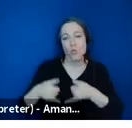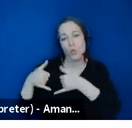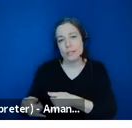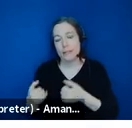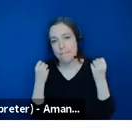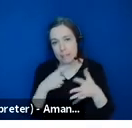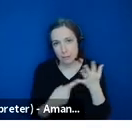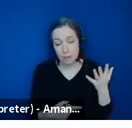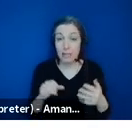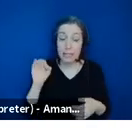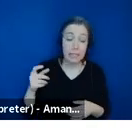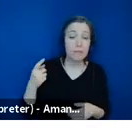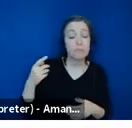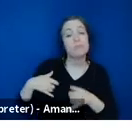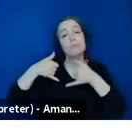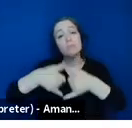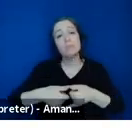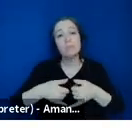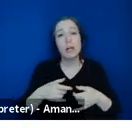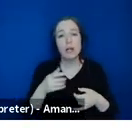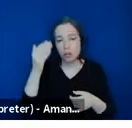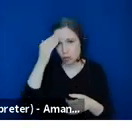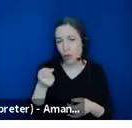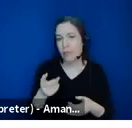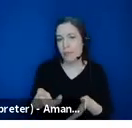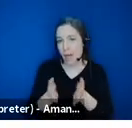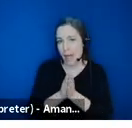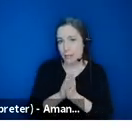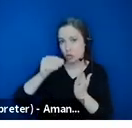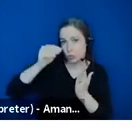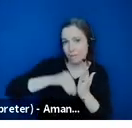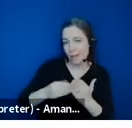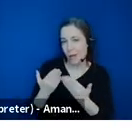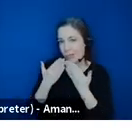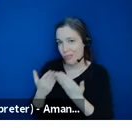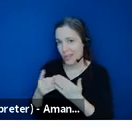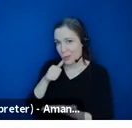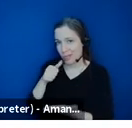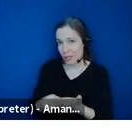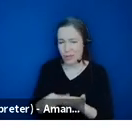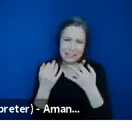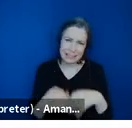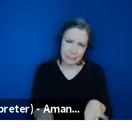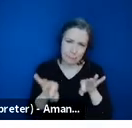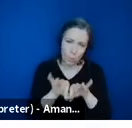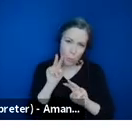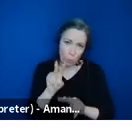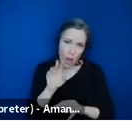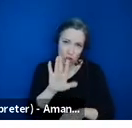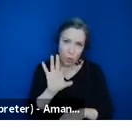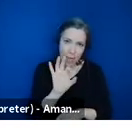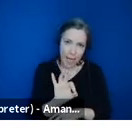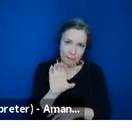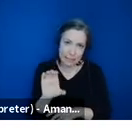FCC Foundation, just know that you will be asked to complete a thank you letter. And it's very important that you're monitoring your email, your FCC